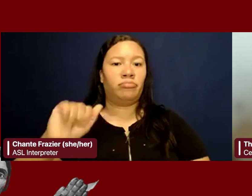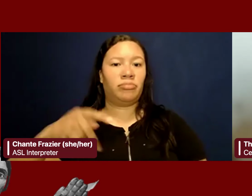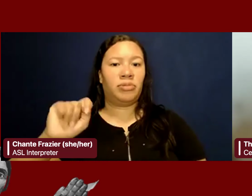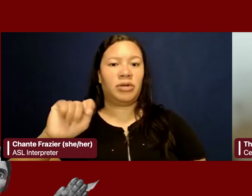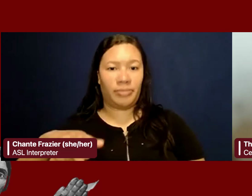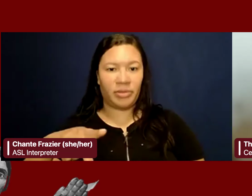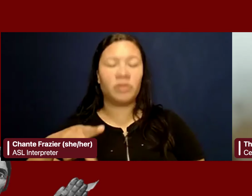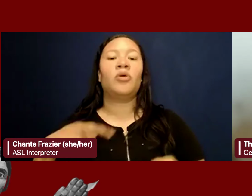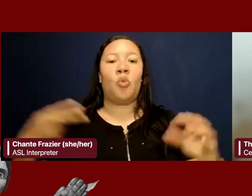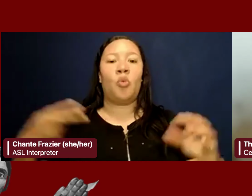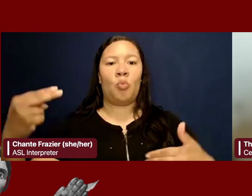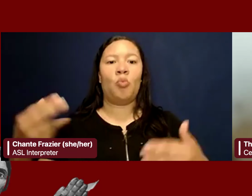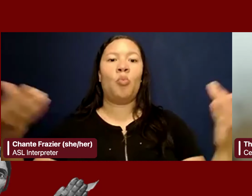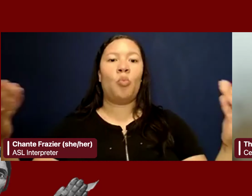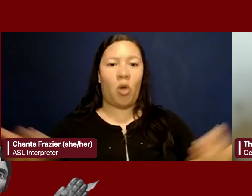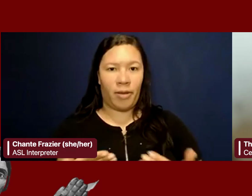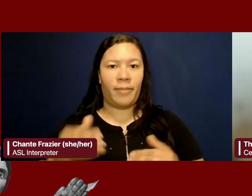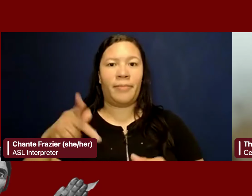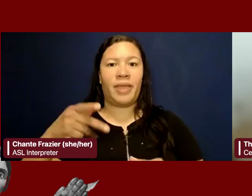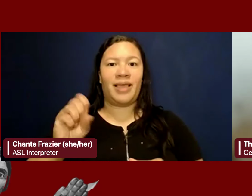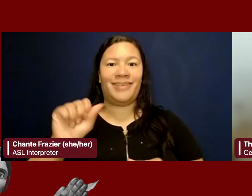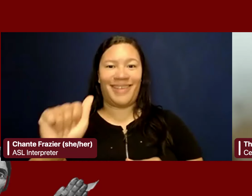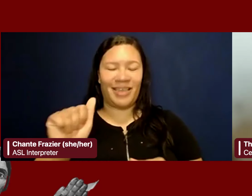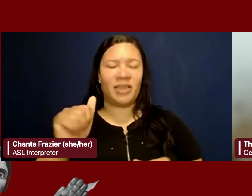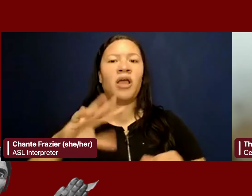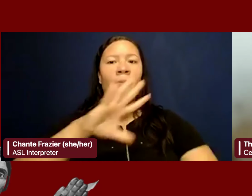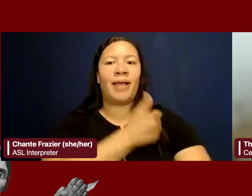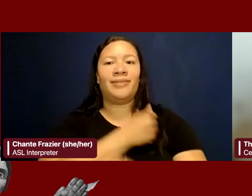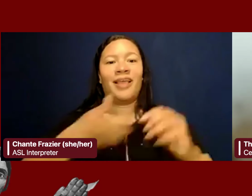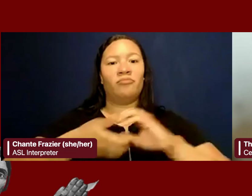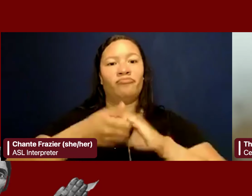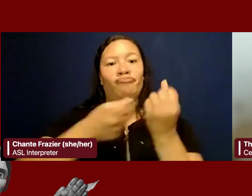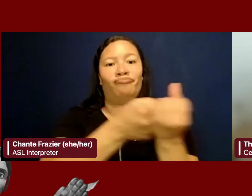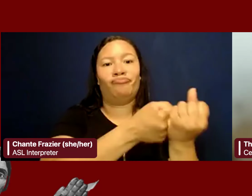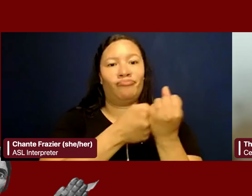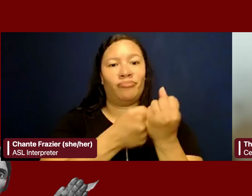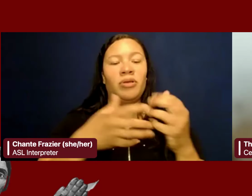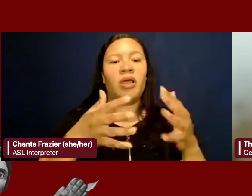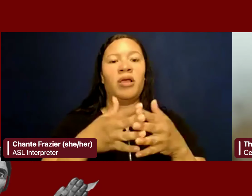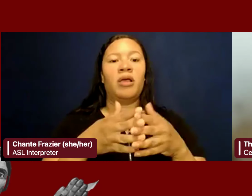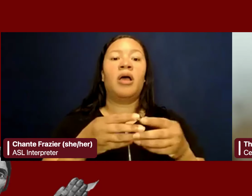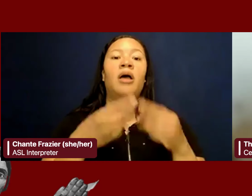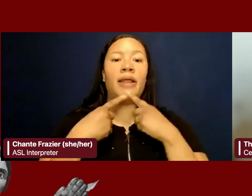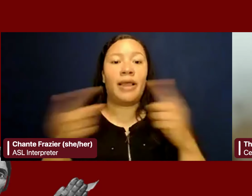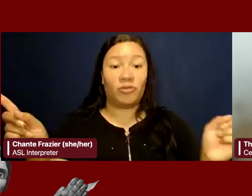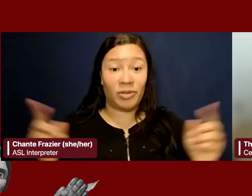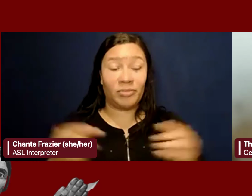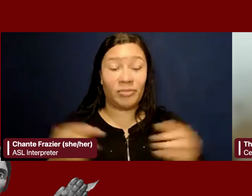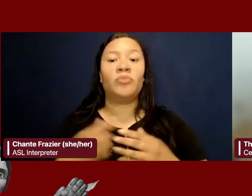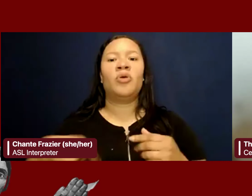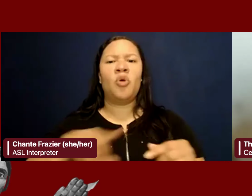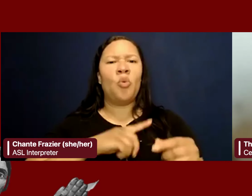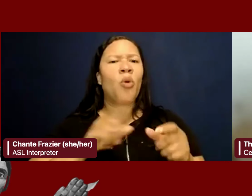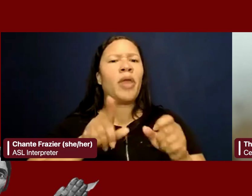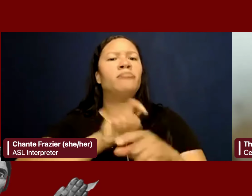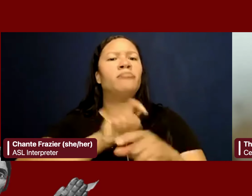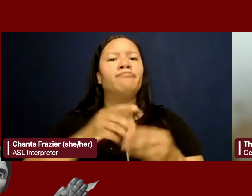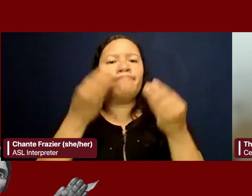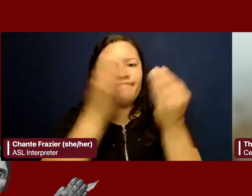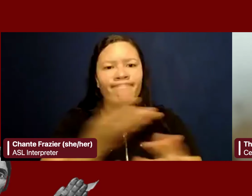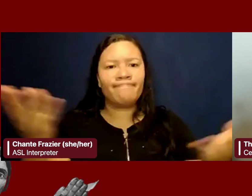are a space for us to provide weekly updates on what's happening in Palestine, the most recent calls to action, and ways you can join the